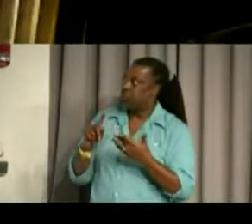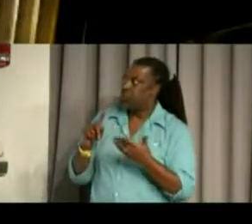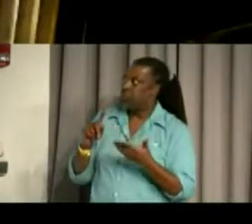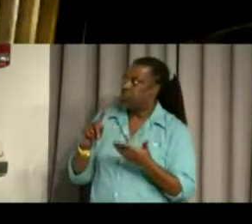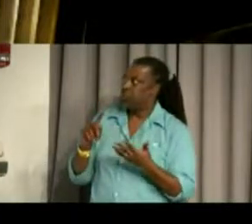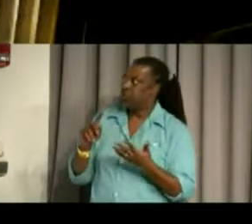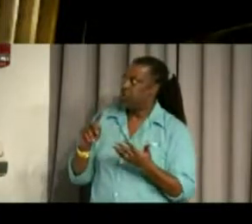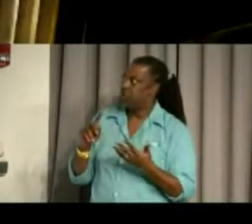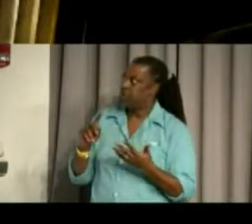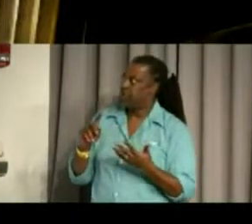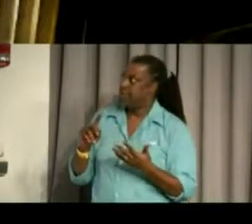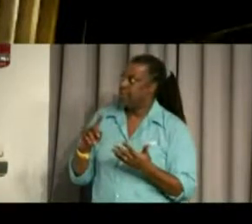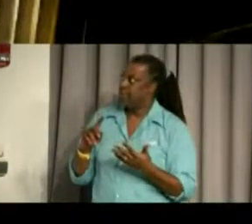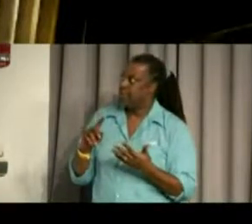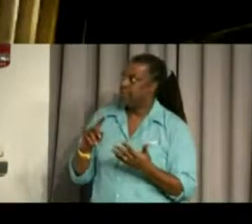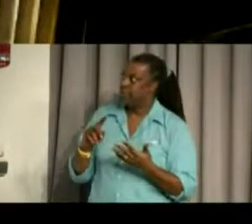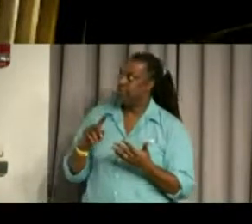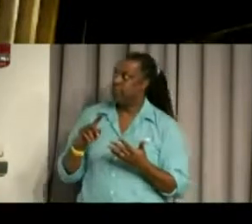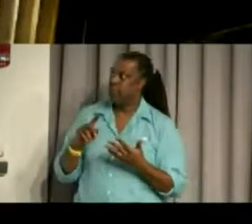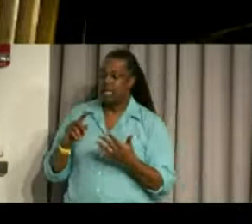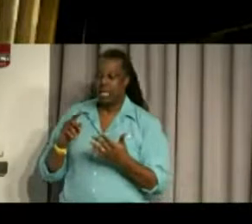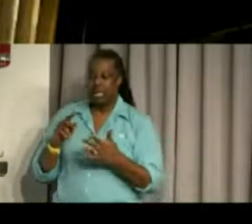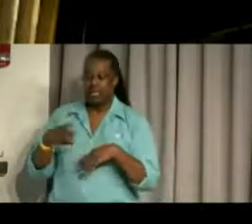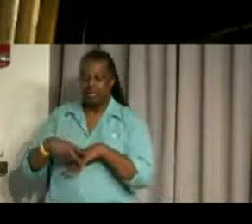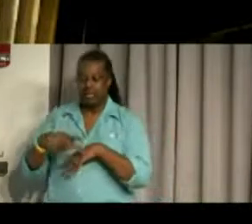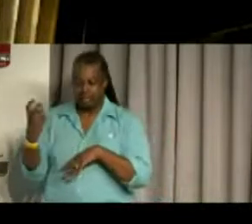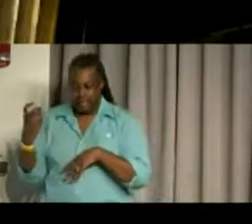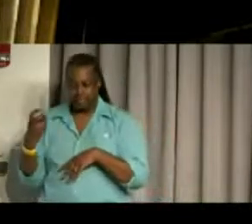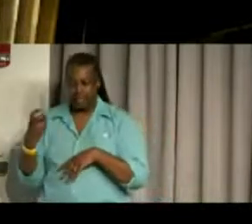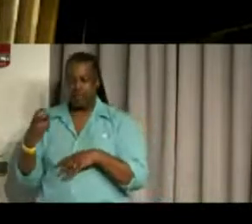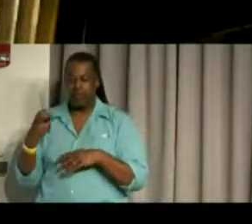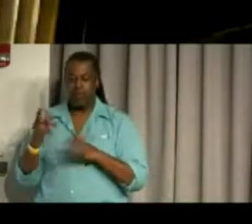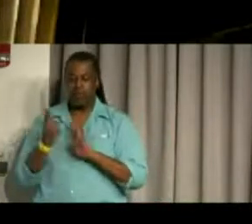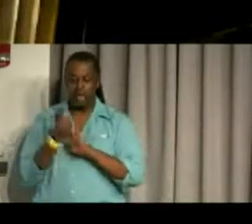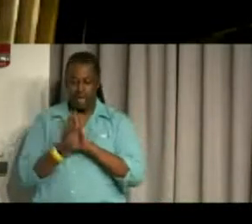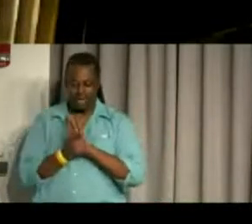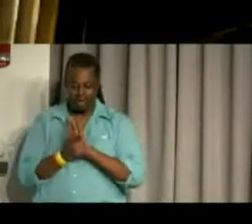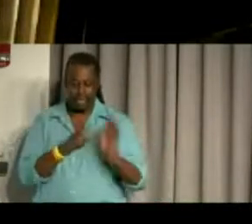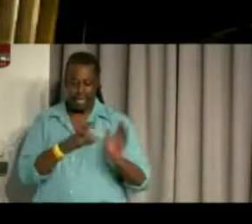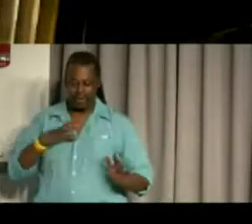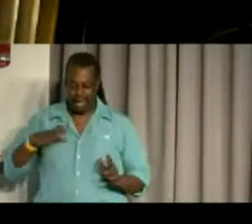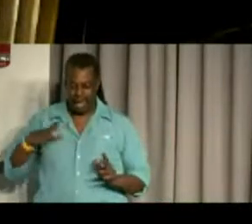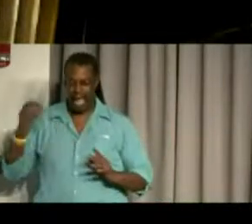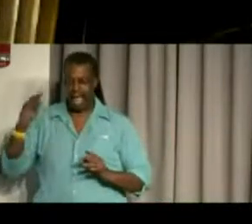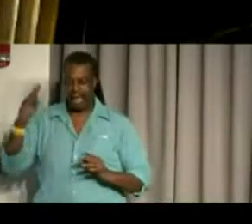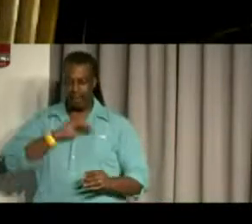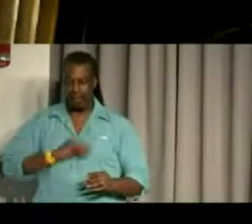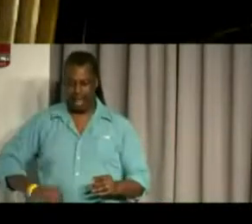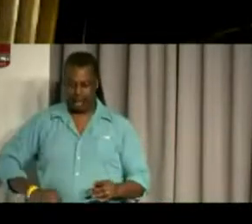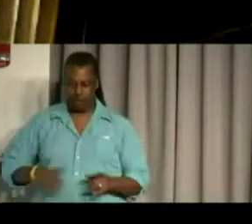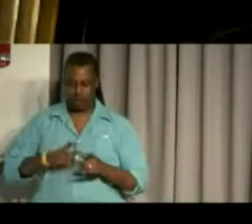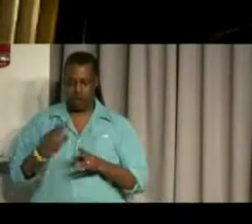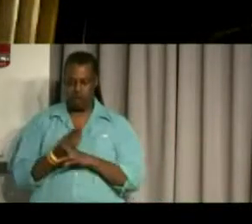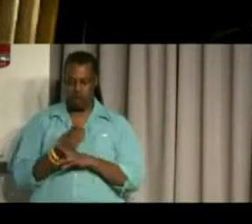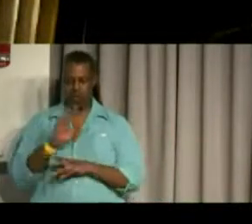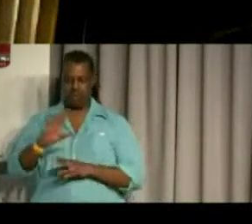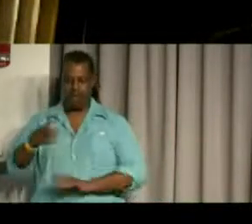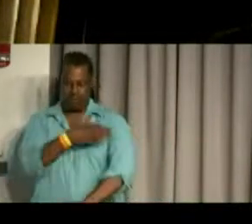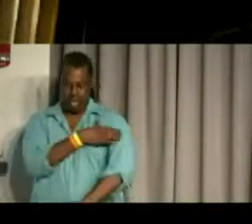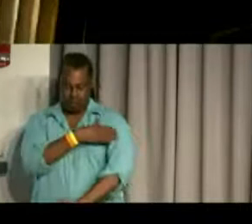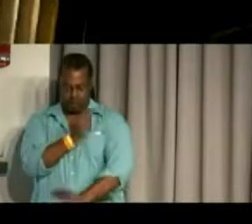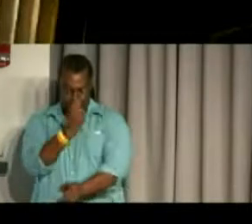the legislative body and the mayor of their power and to exercise all power. Is that